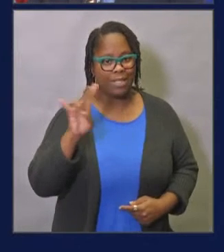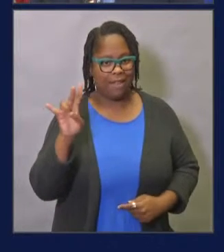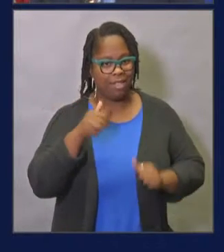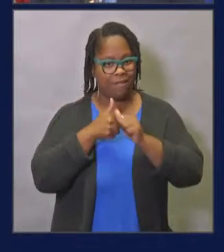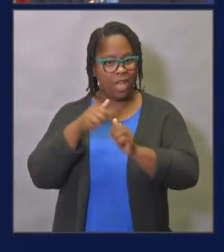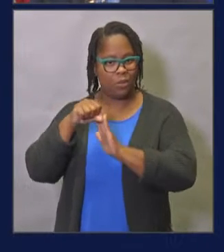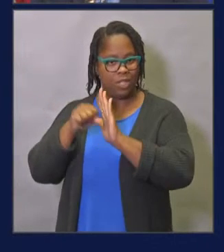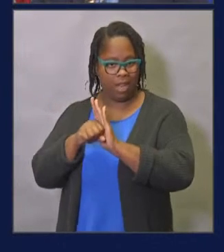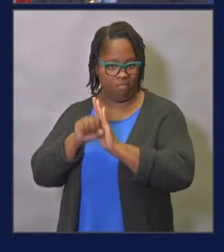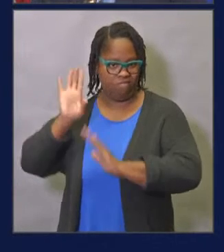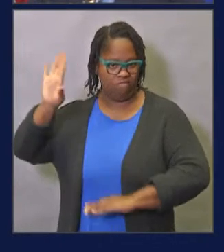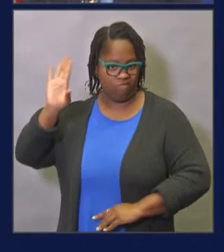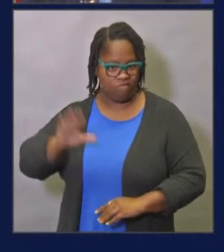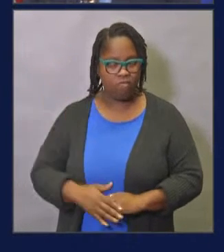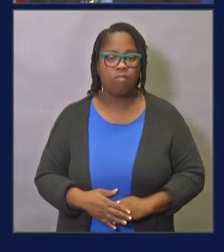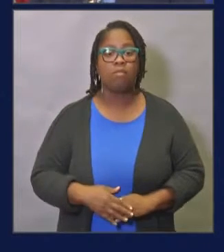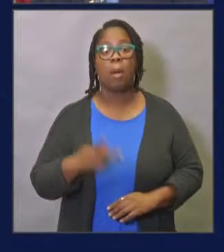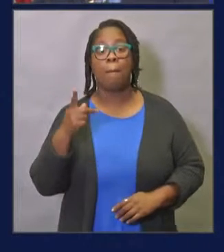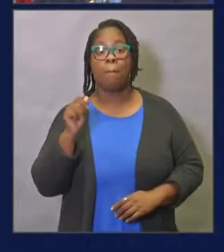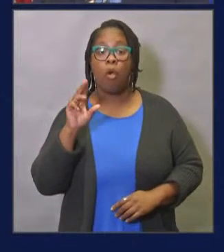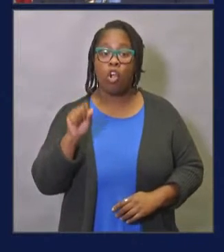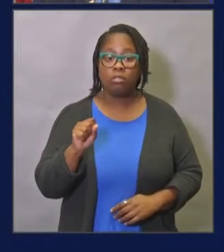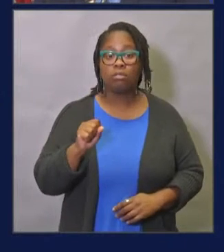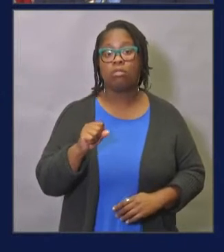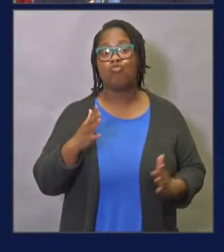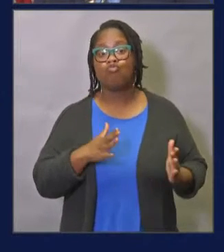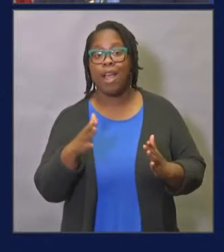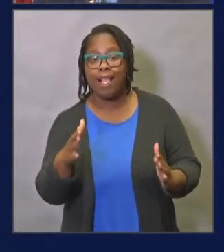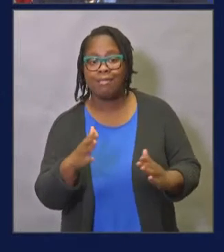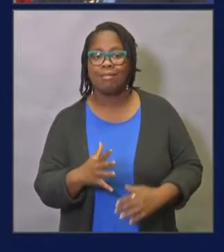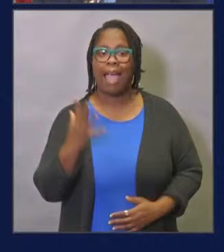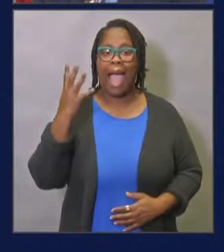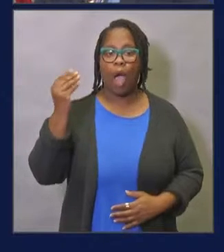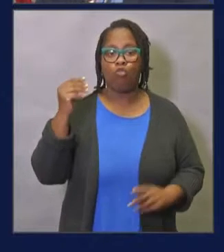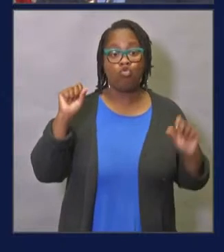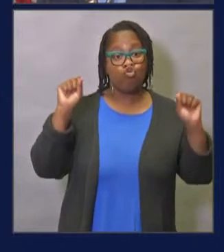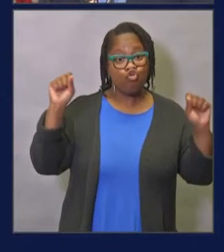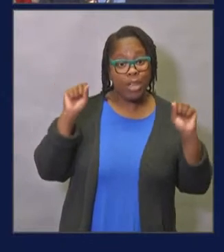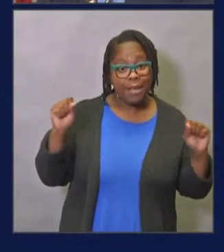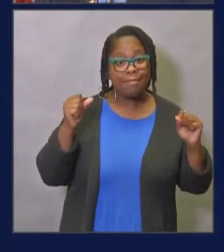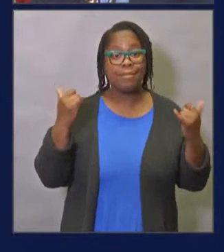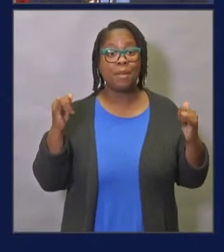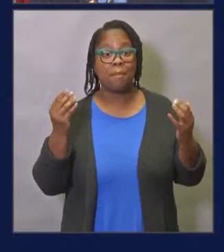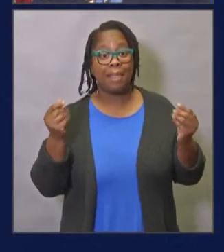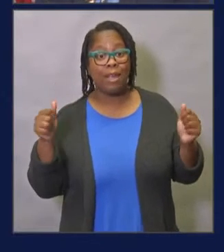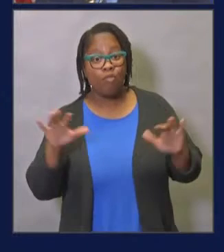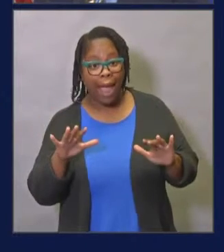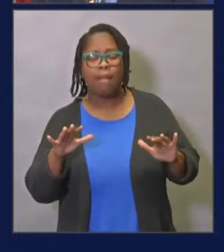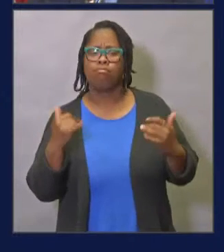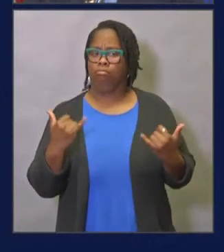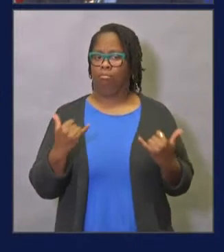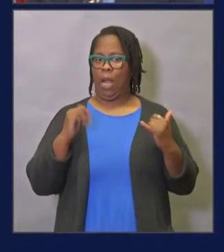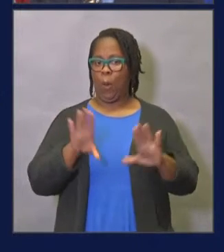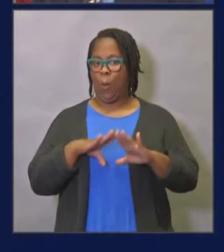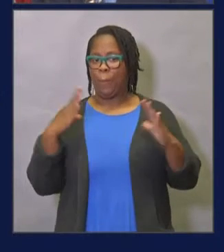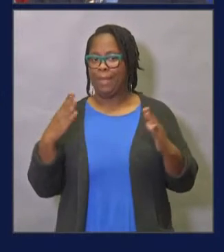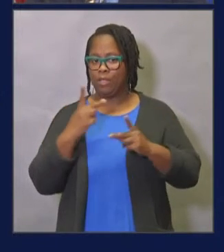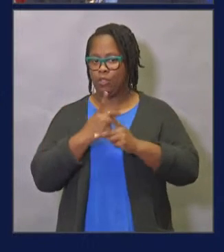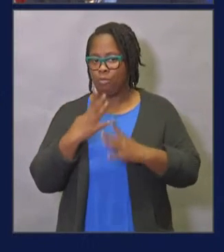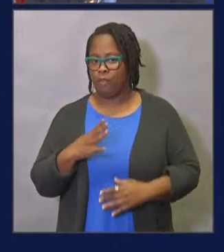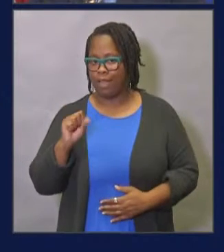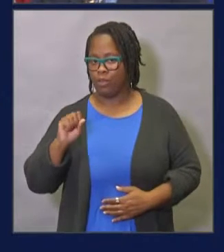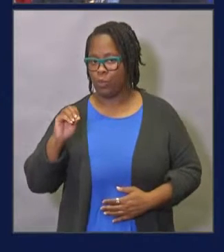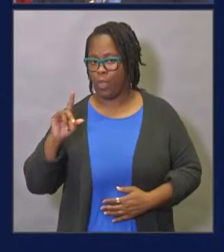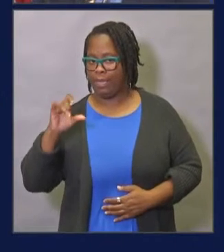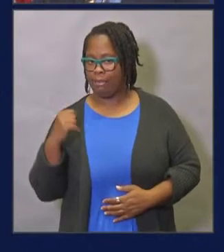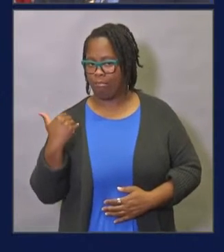are open. Outdoor gyms are open. Playgrounds are now also open, as Supervisor Solis